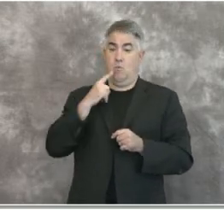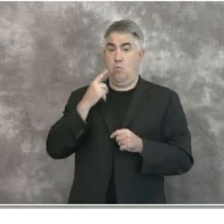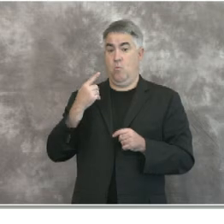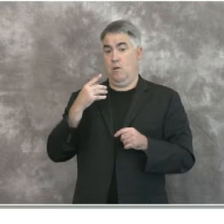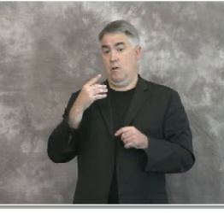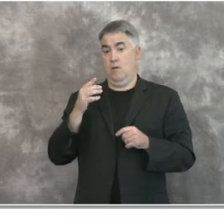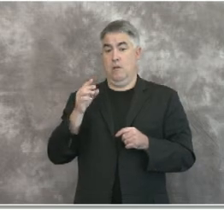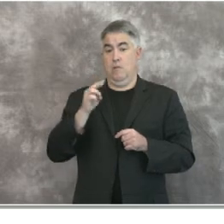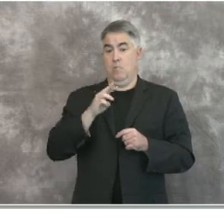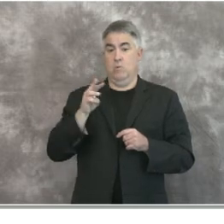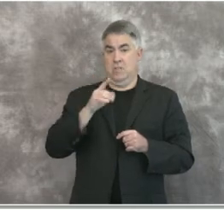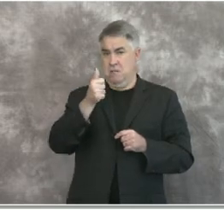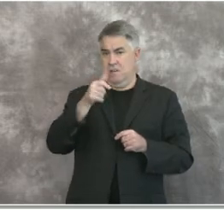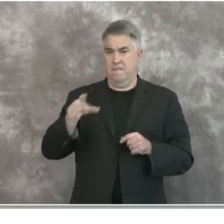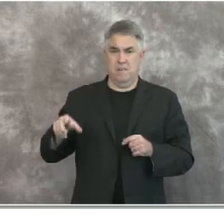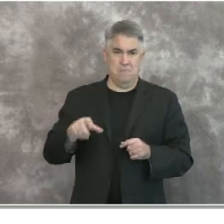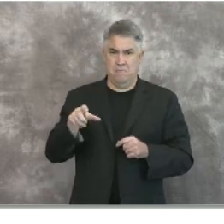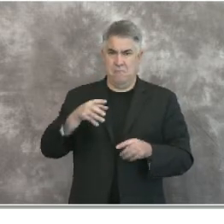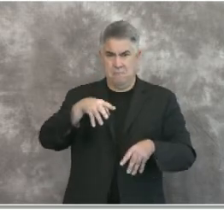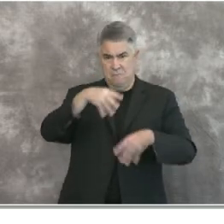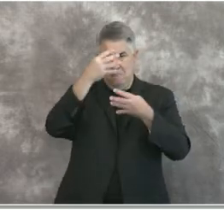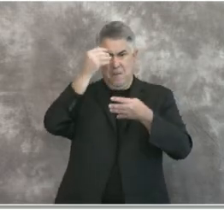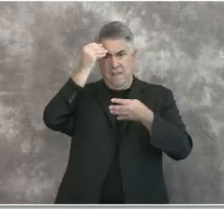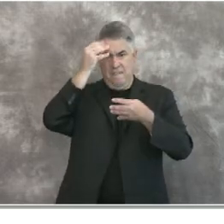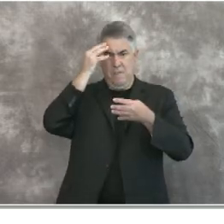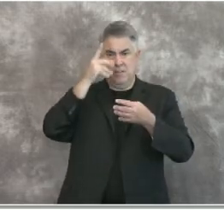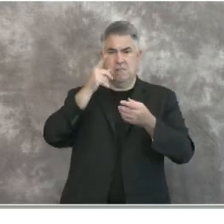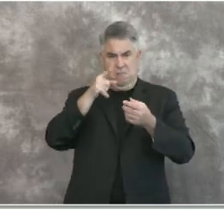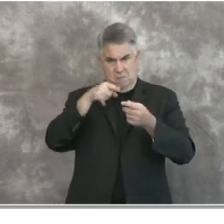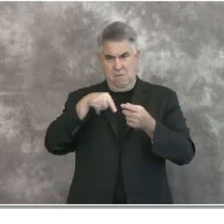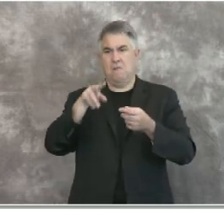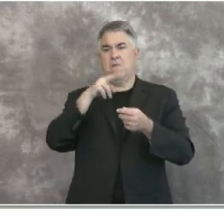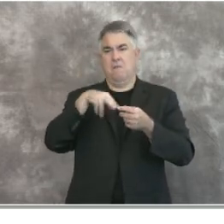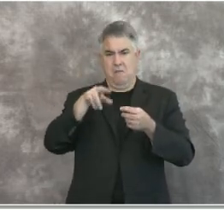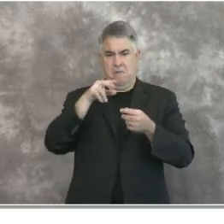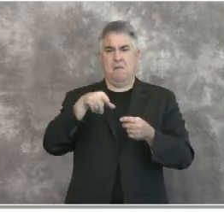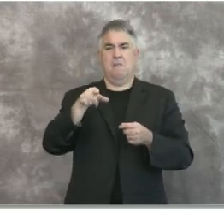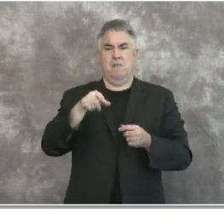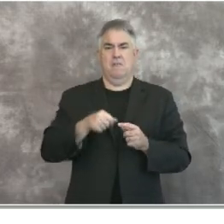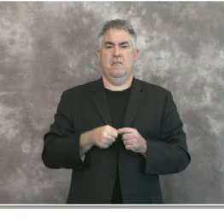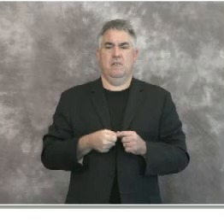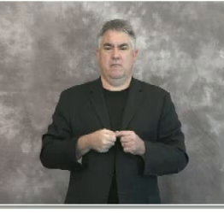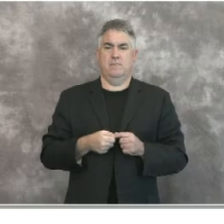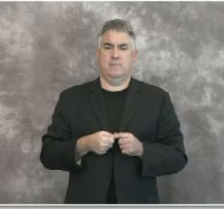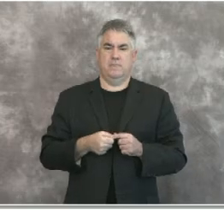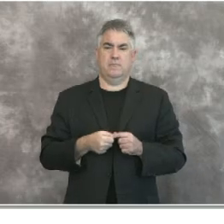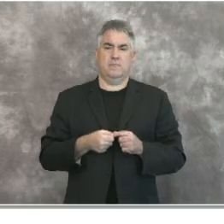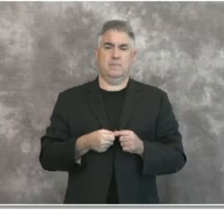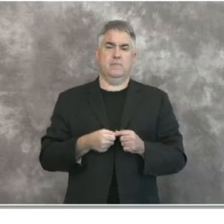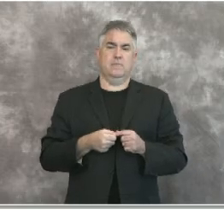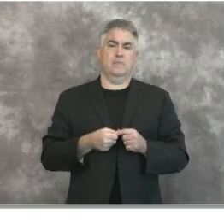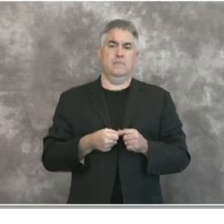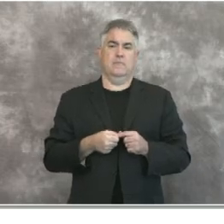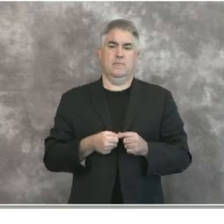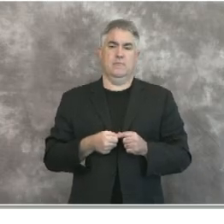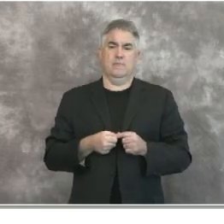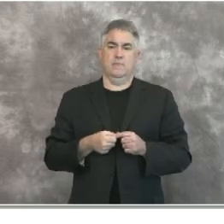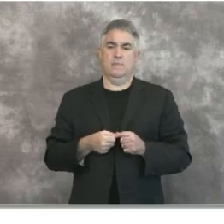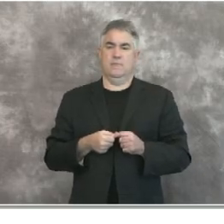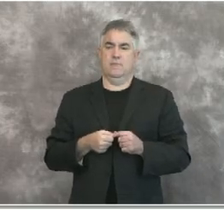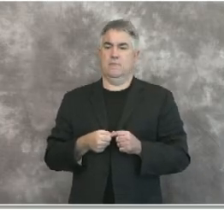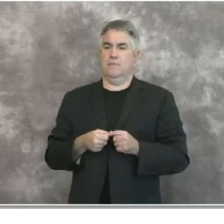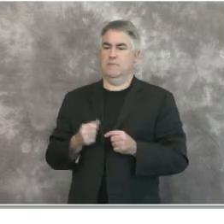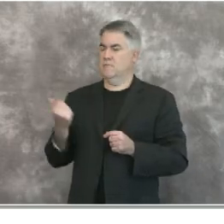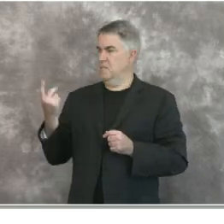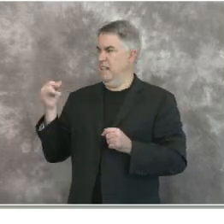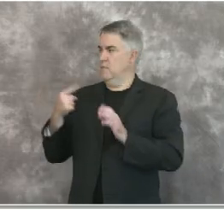click on any one of the criteria and get a pop-up of the slide that we showed at the Board of